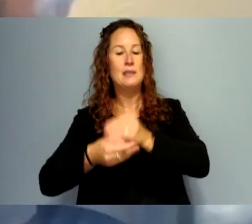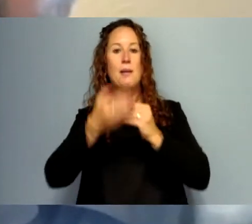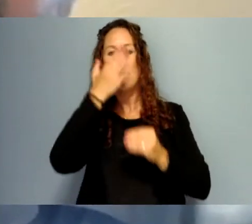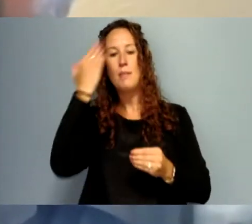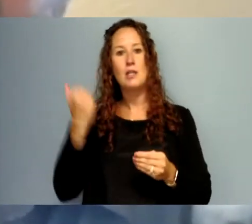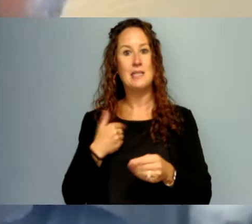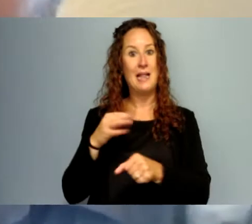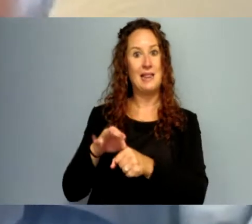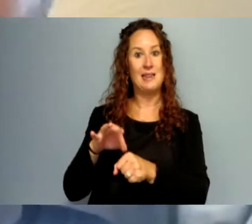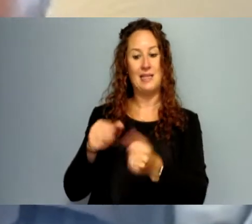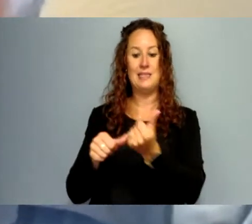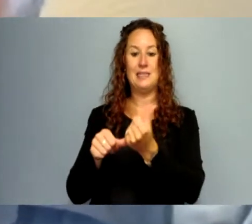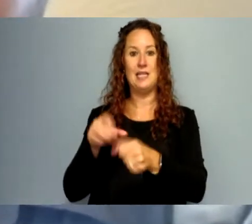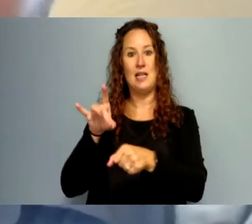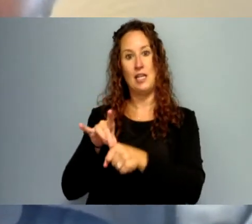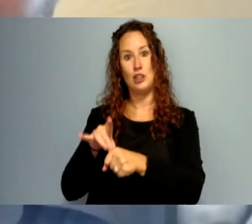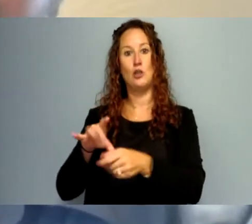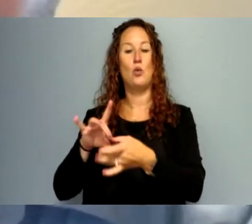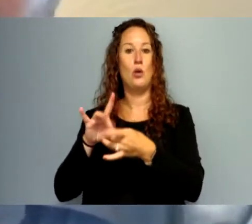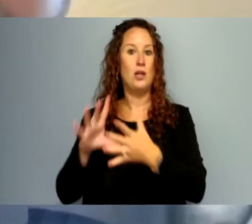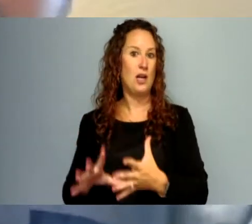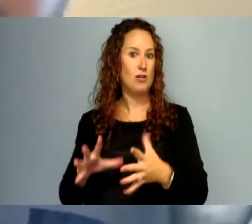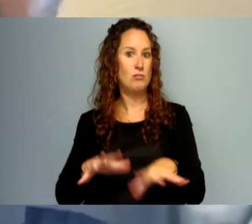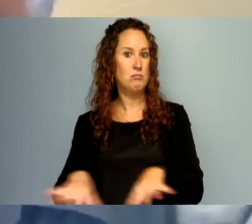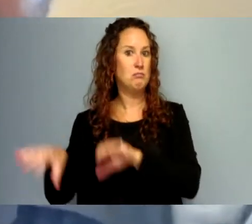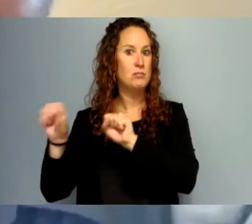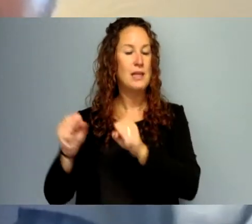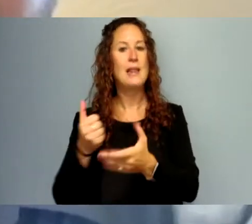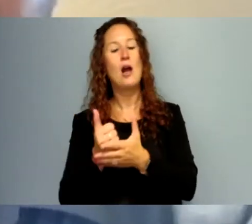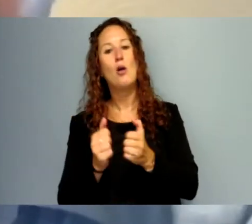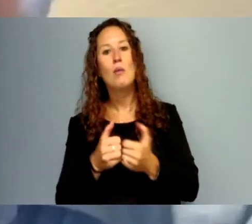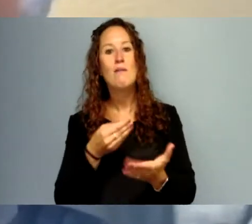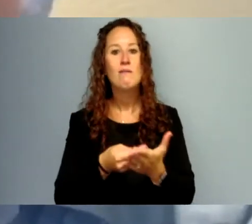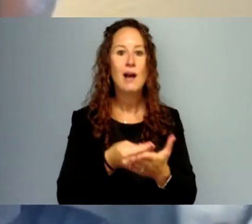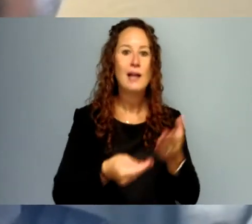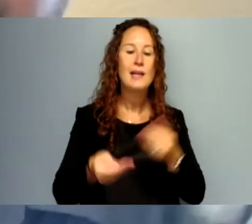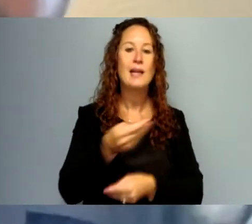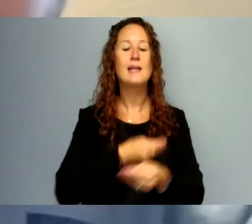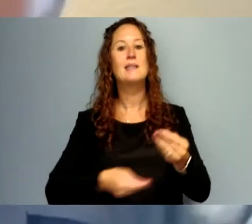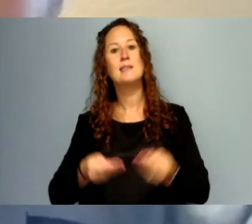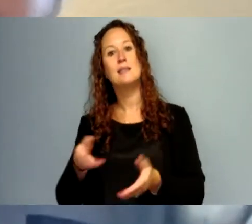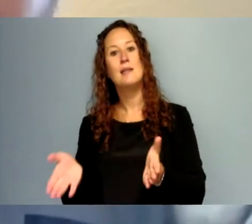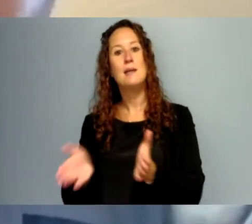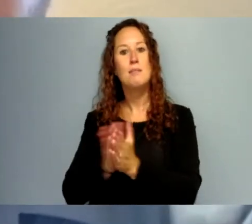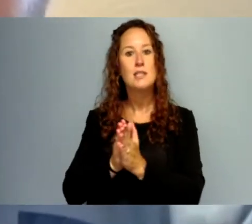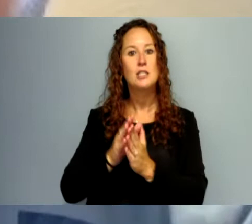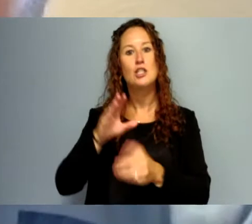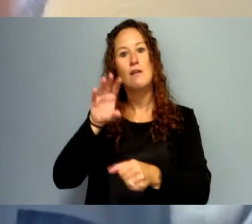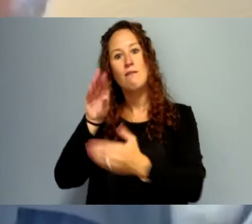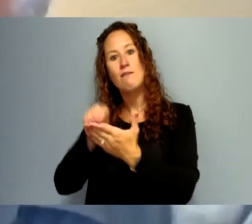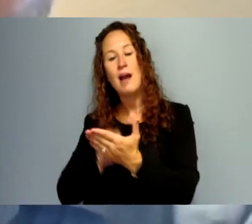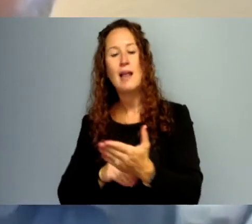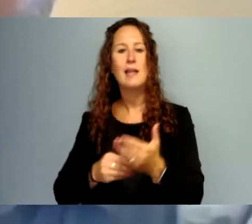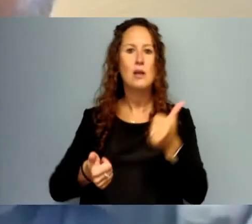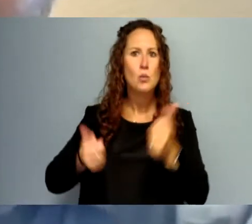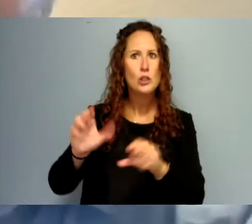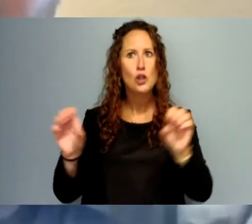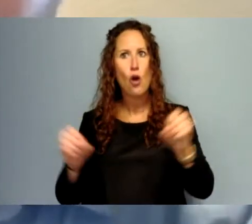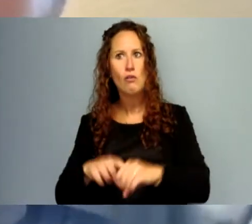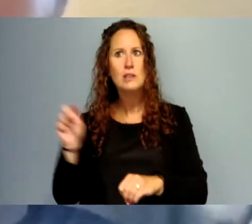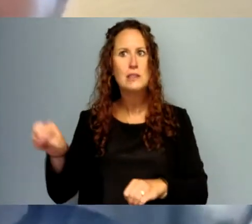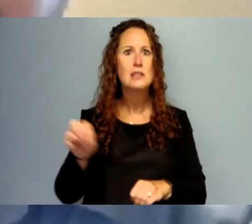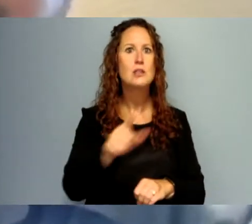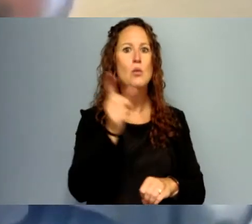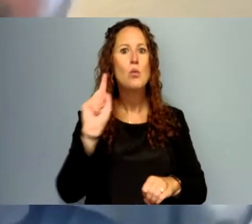takes on. They help on things with campaign finance, petition filing, identifying what offices are on the ballot,